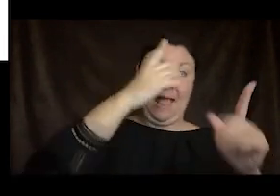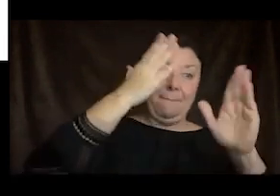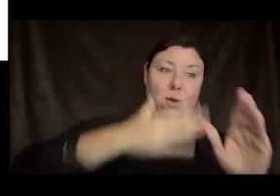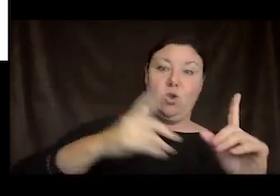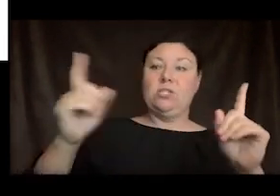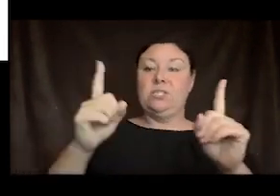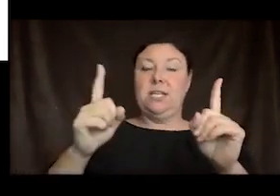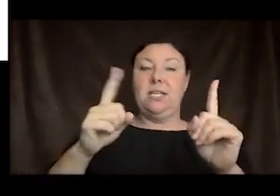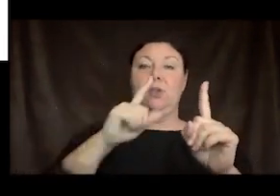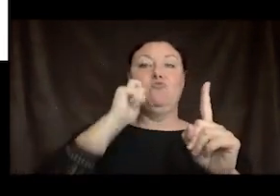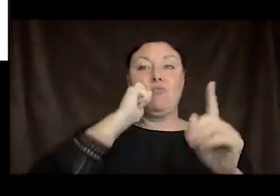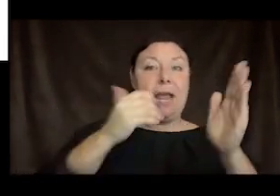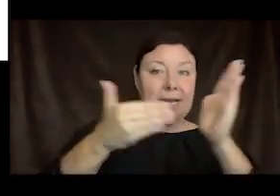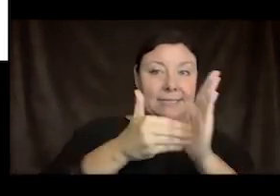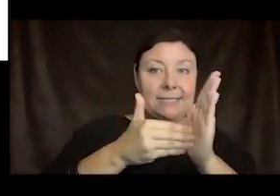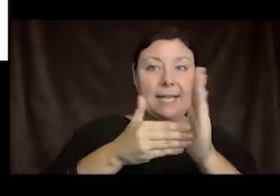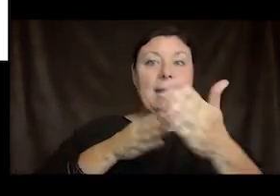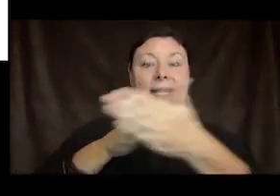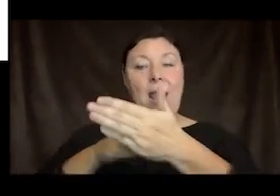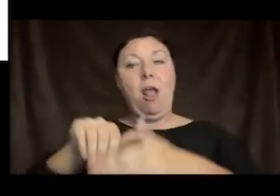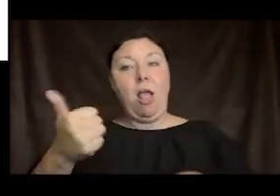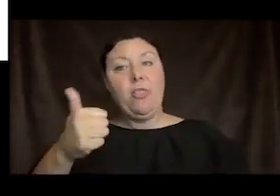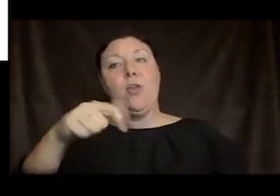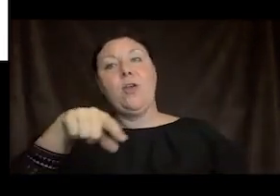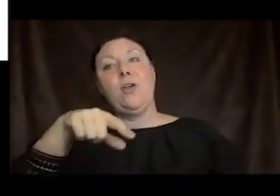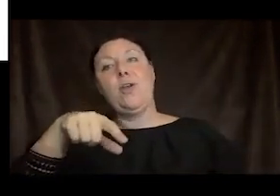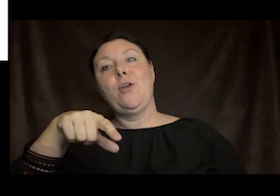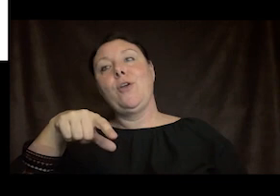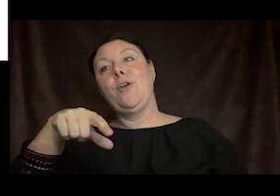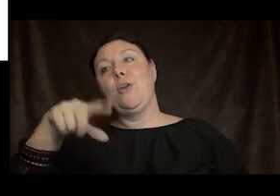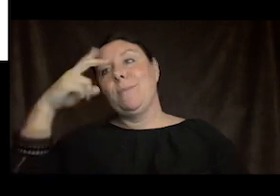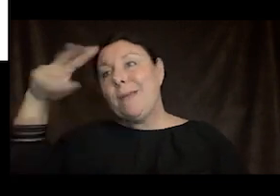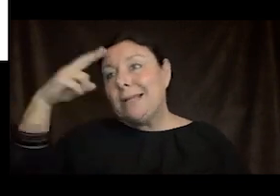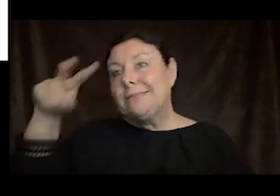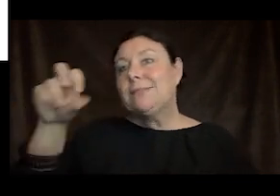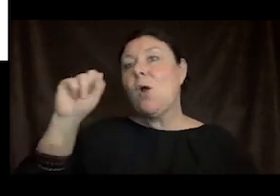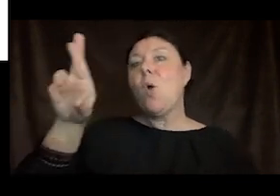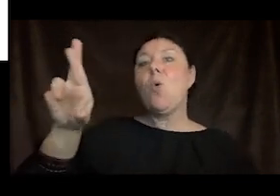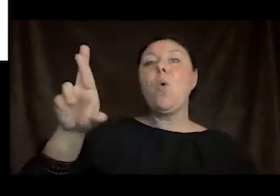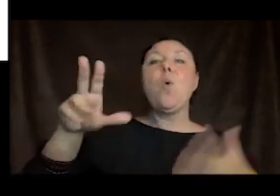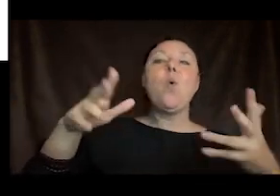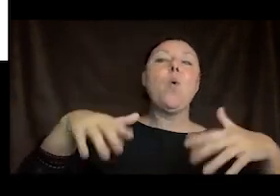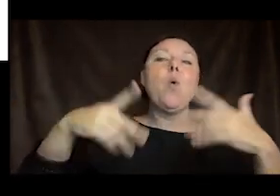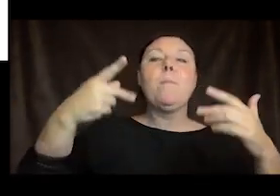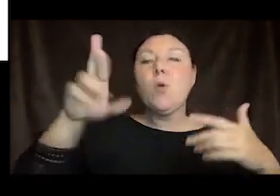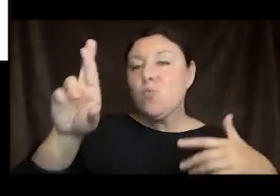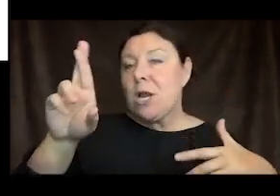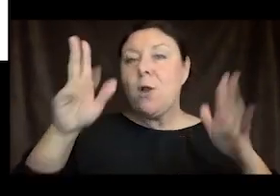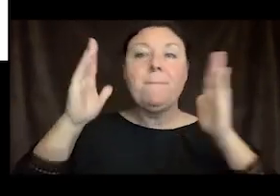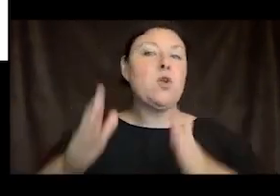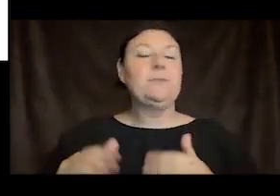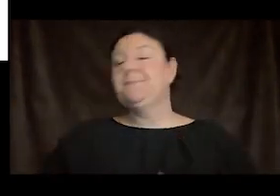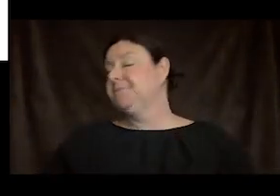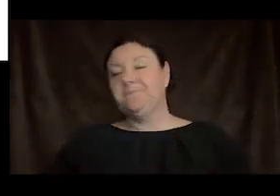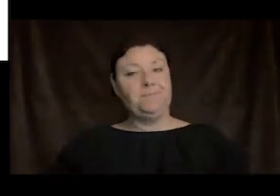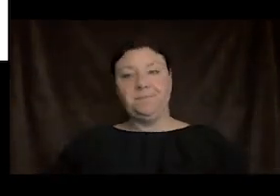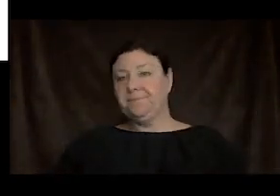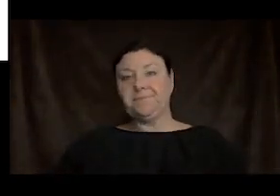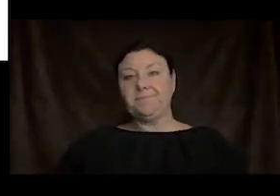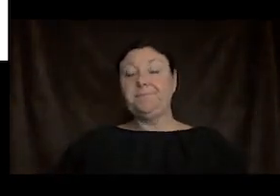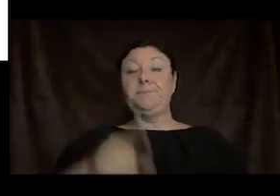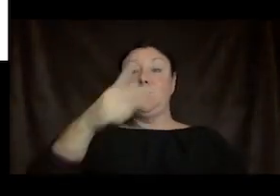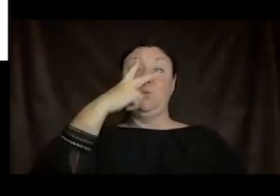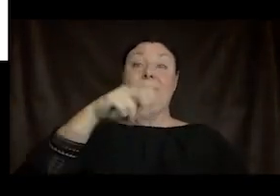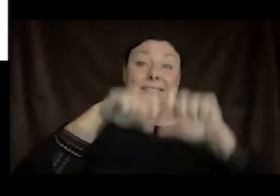person to be racist or toward a Latinx or a Latino person, because when I look at the system of